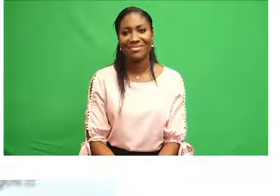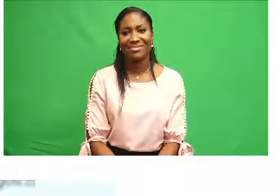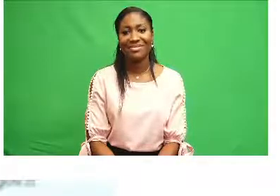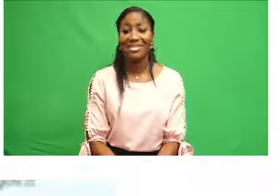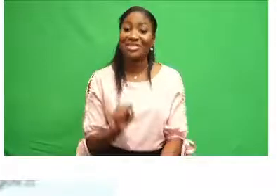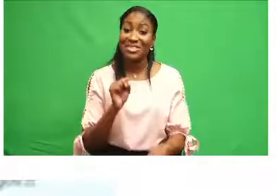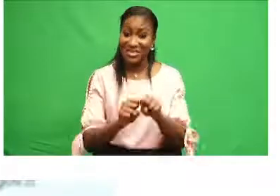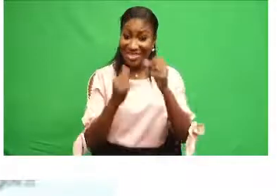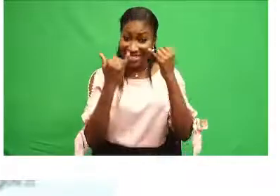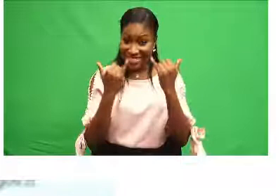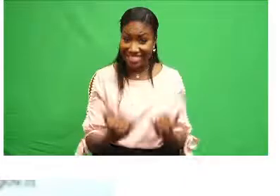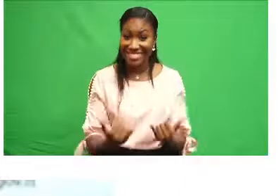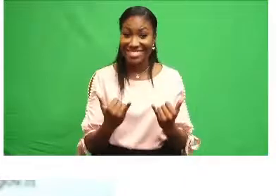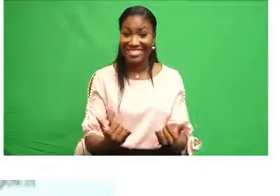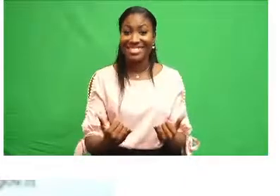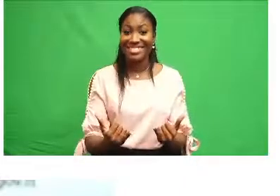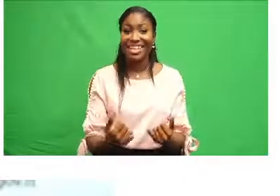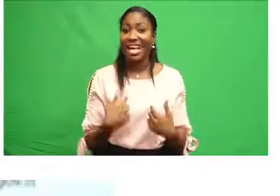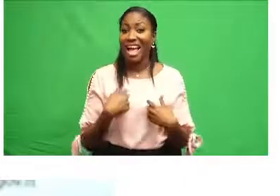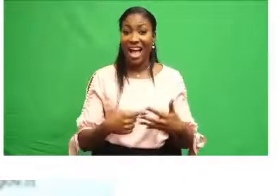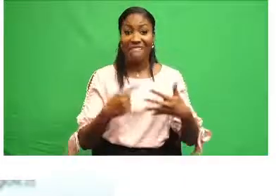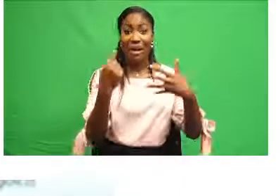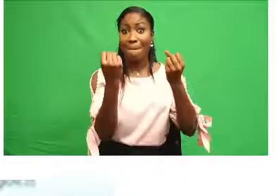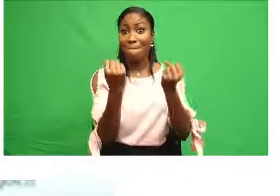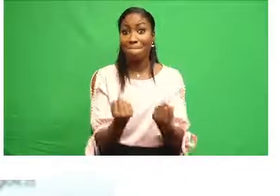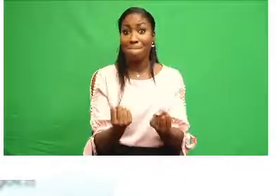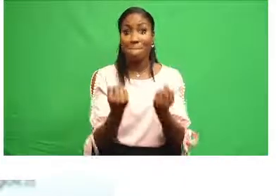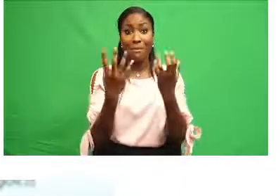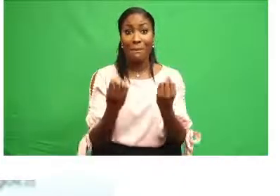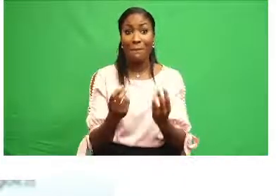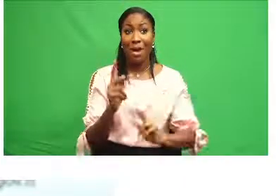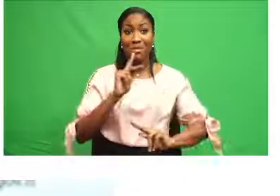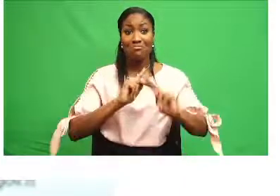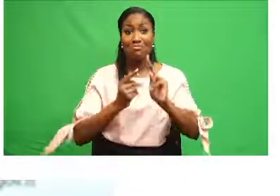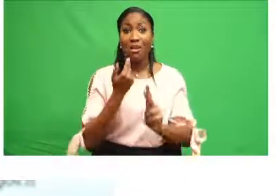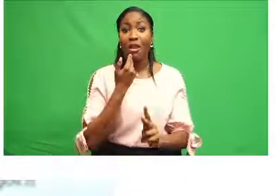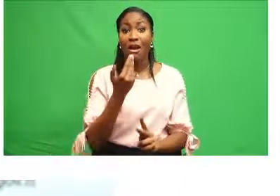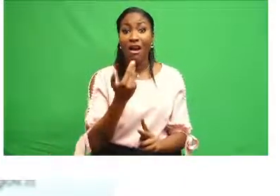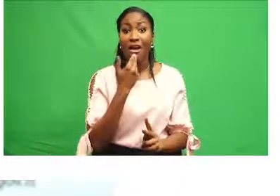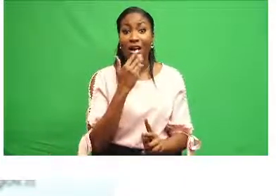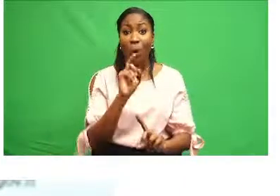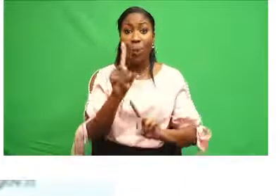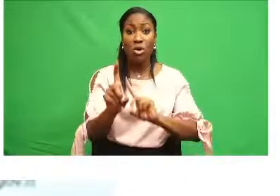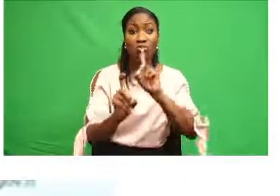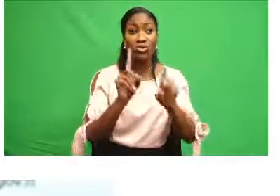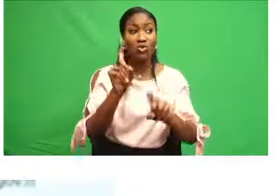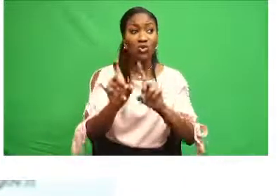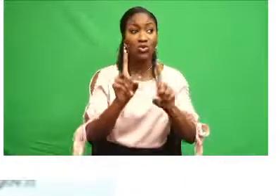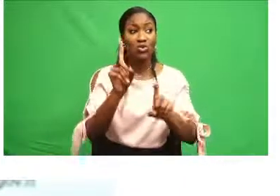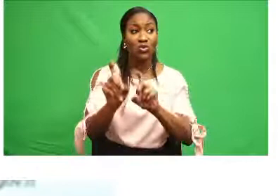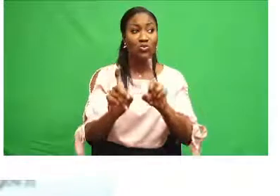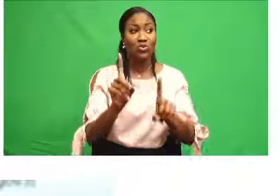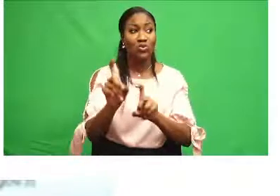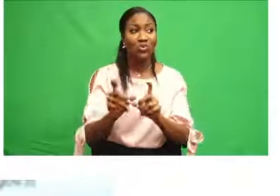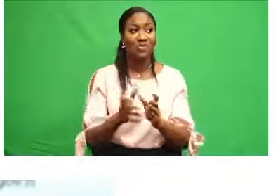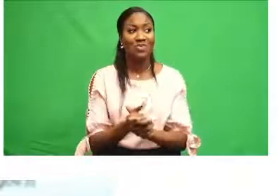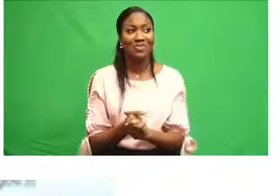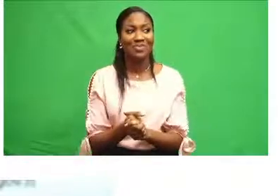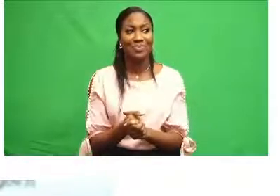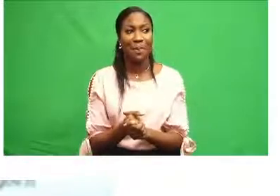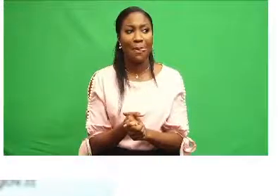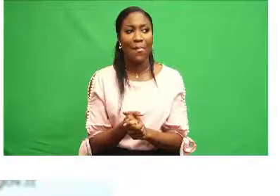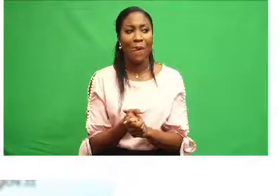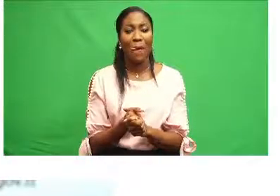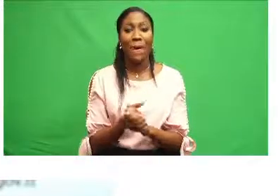Right now, because we have a number of questions for you, Mr. Thomas. We really have to appreciate the benefits of